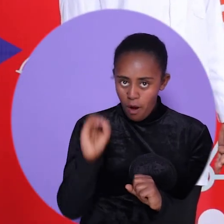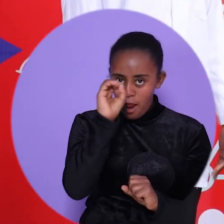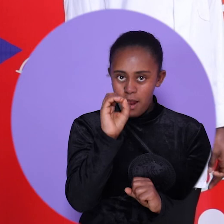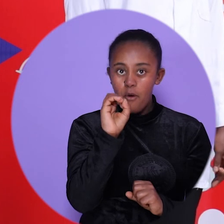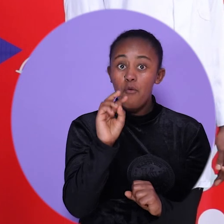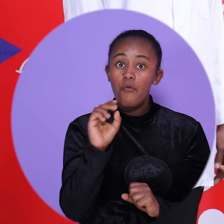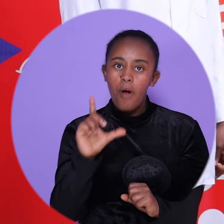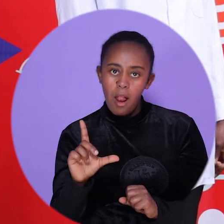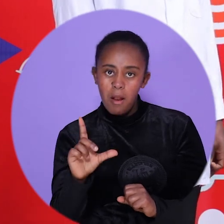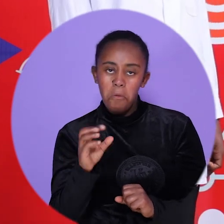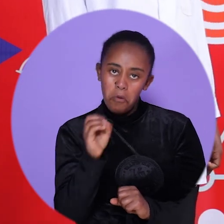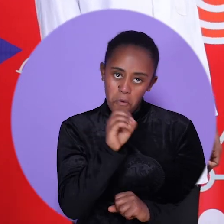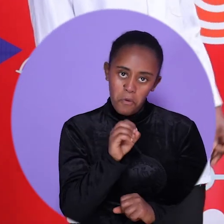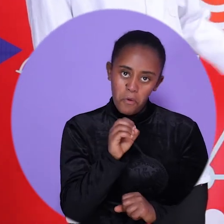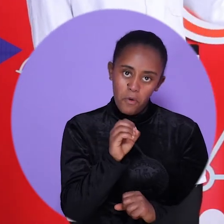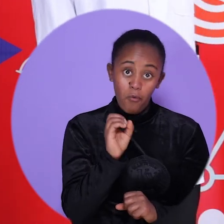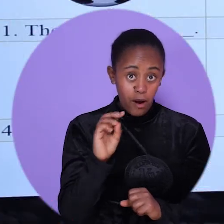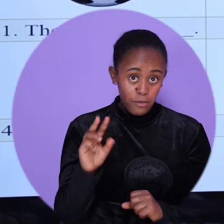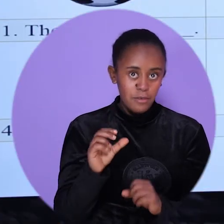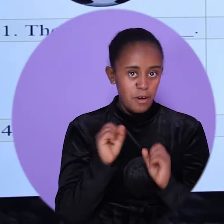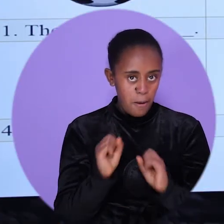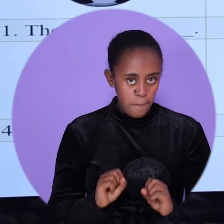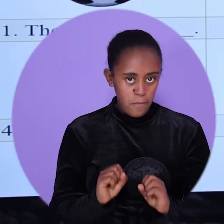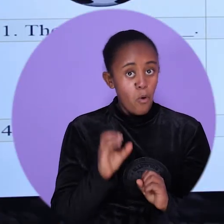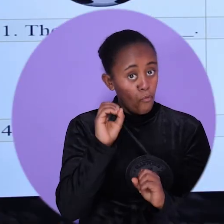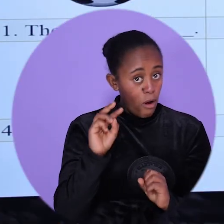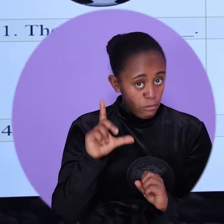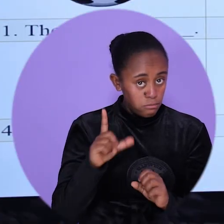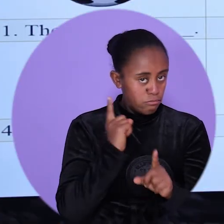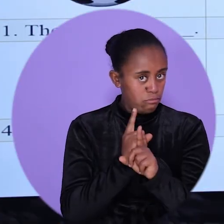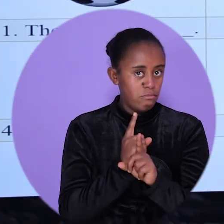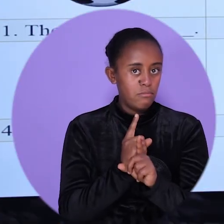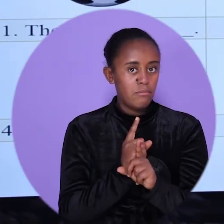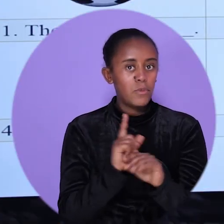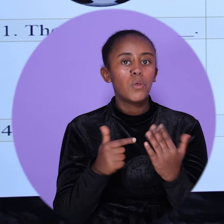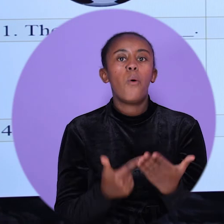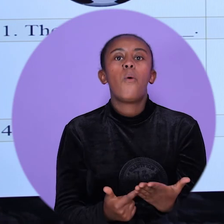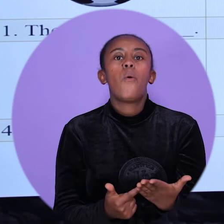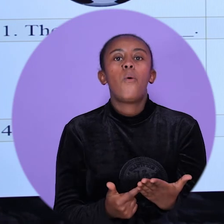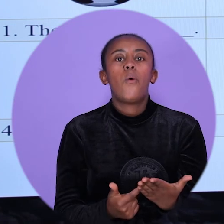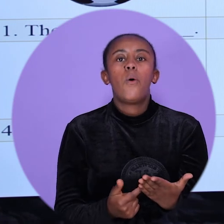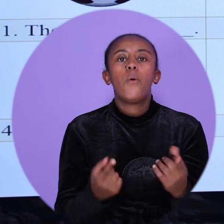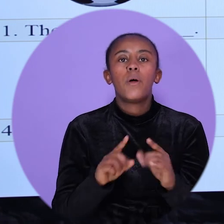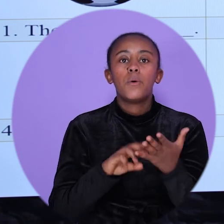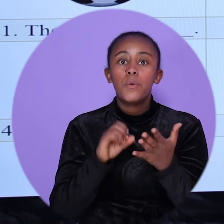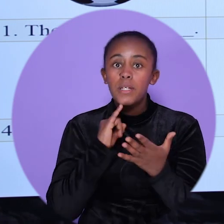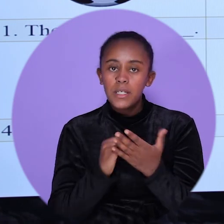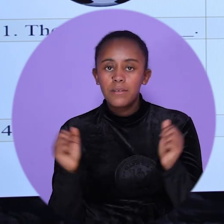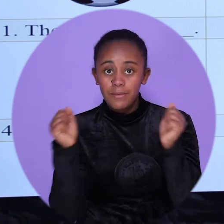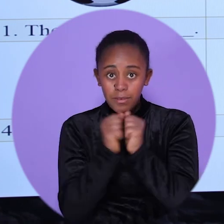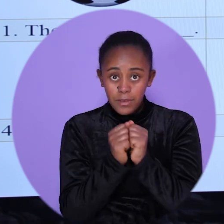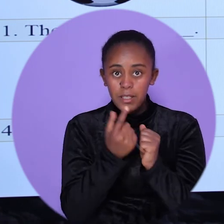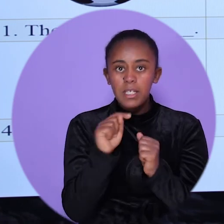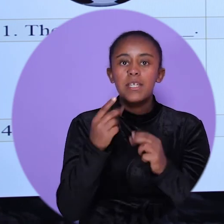has oval shape. So you have to say oval. You are right. So when you read the sentence together,